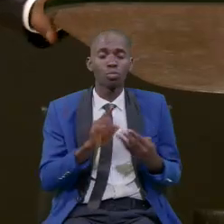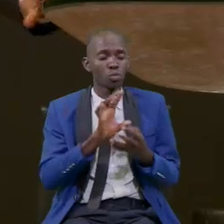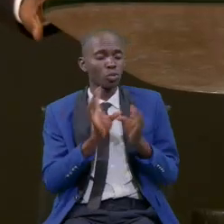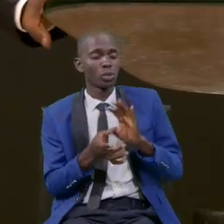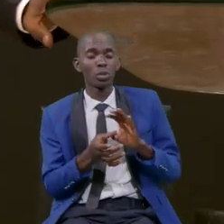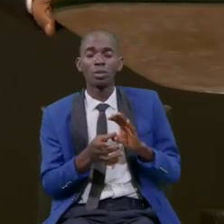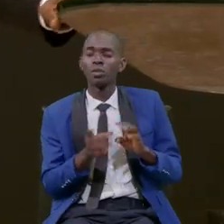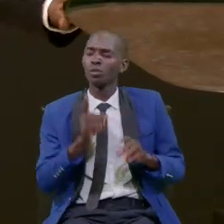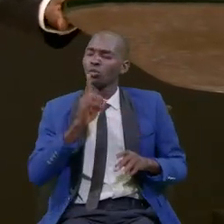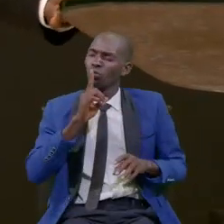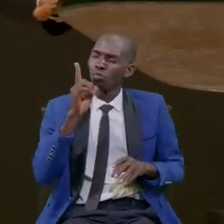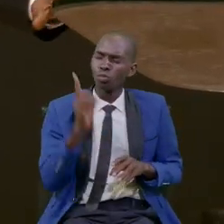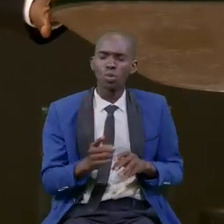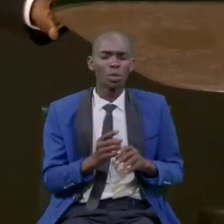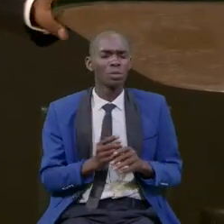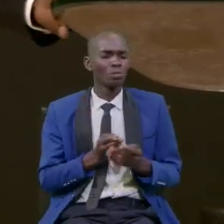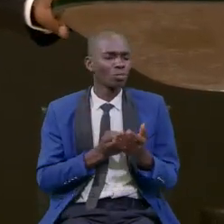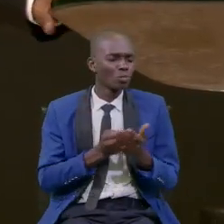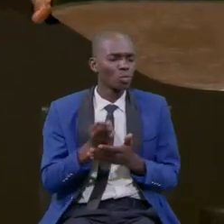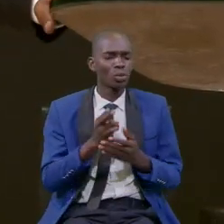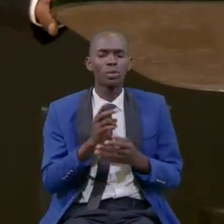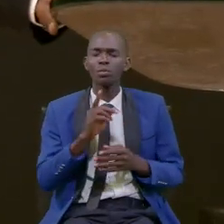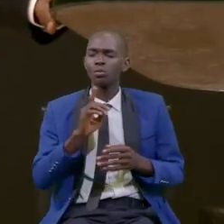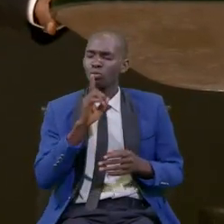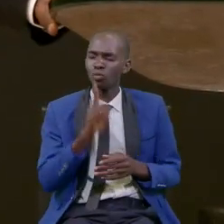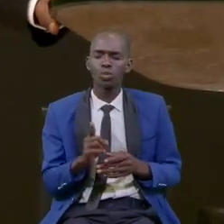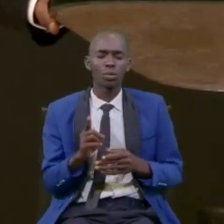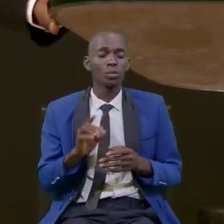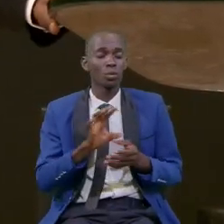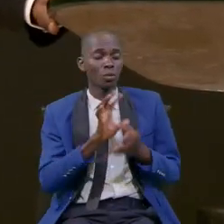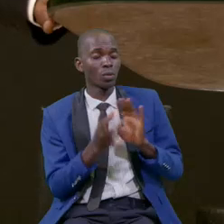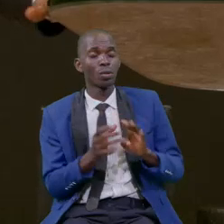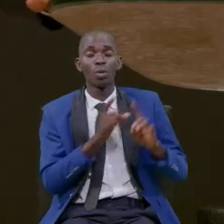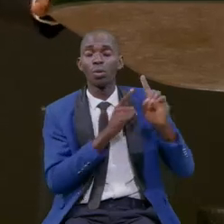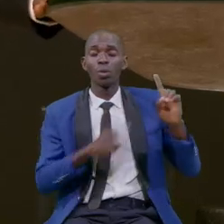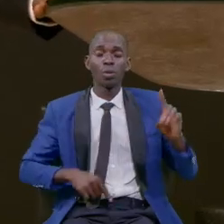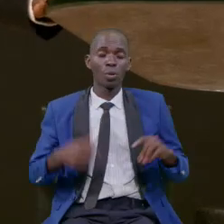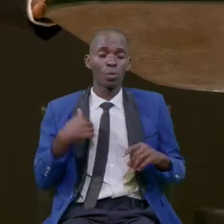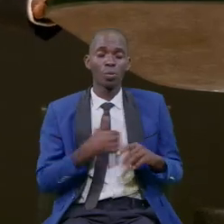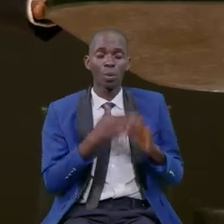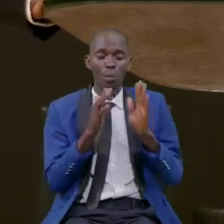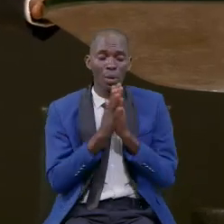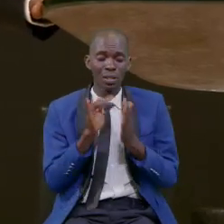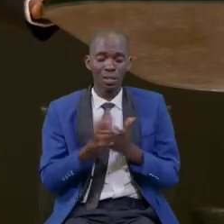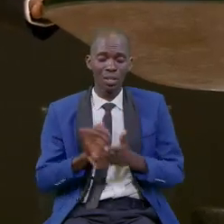genuine conversion, real regeneration. Lord, we pray our